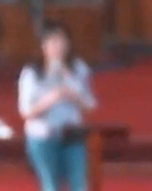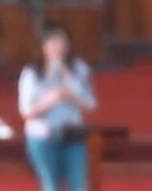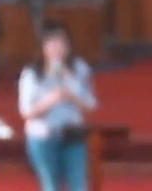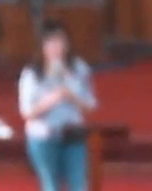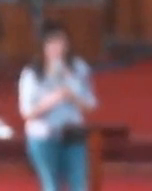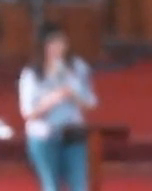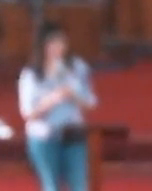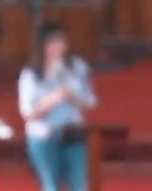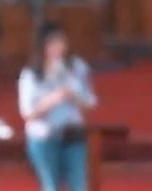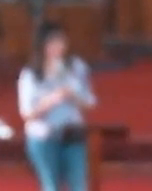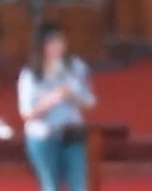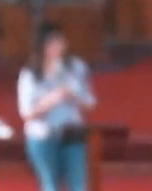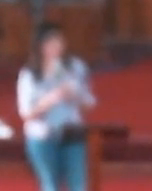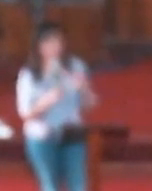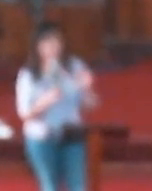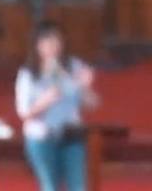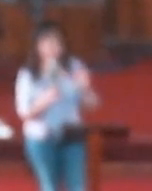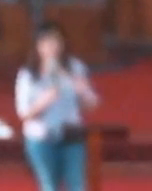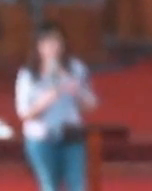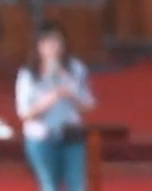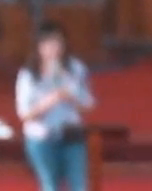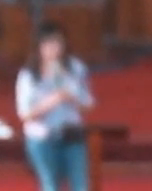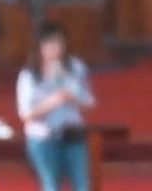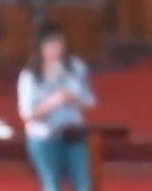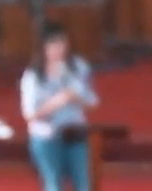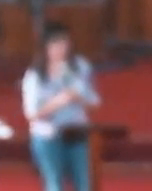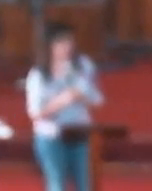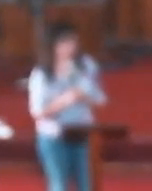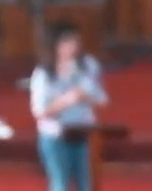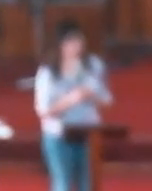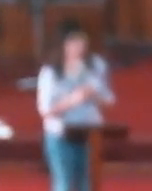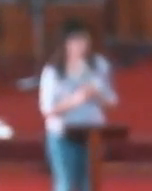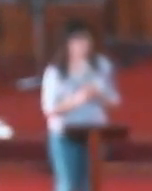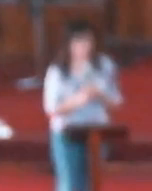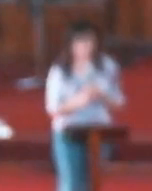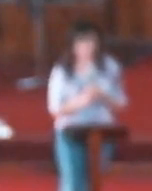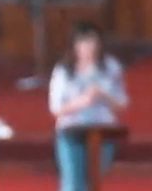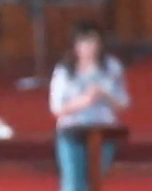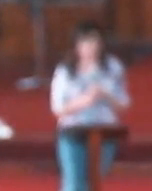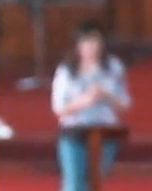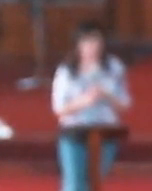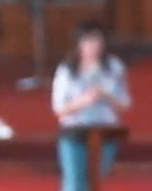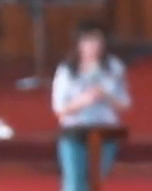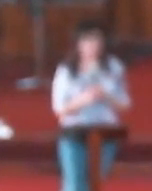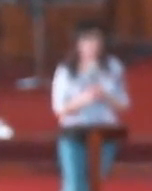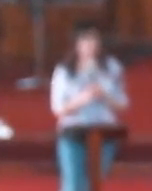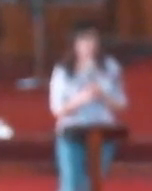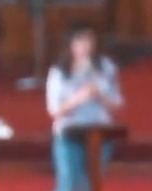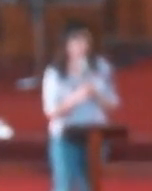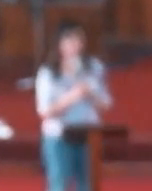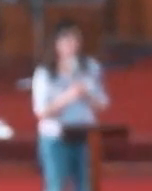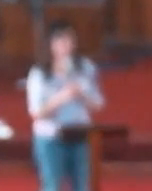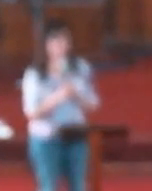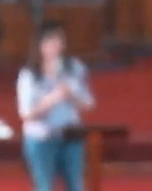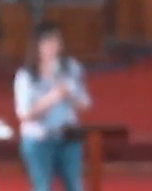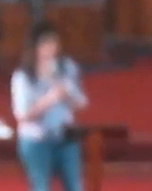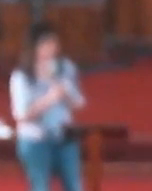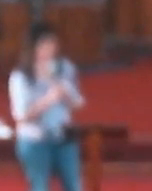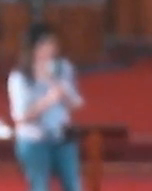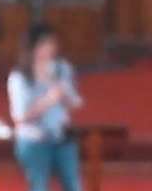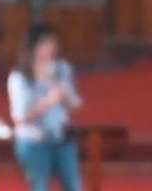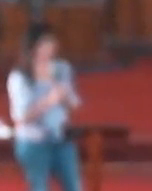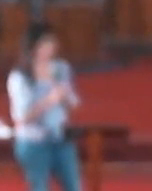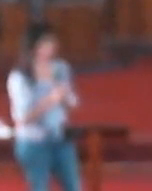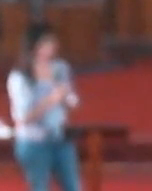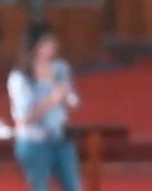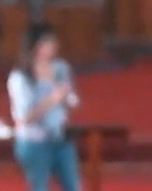So the angel Gabriel was very upset and he left him mute. Vea lo que dice este Joel Osteen al respecto. And look what Joel Osteen says in regards to